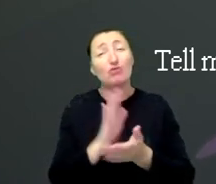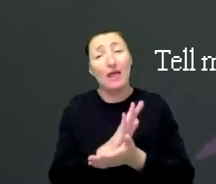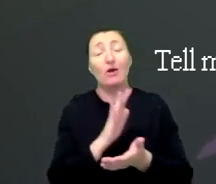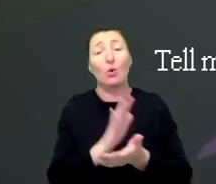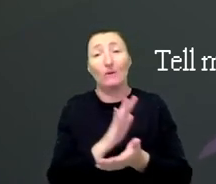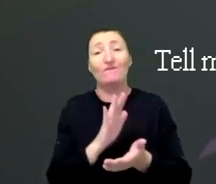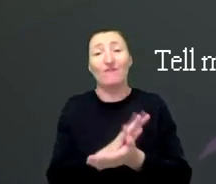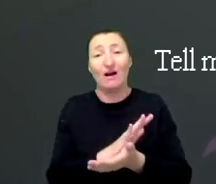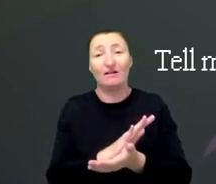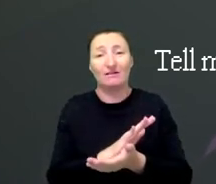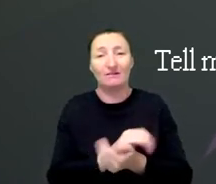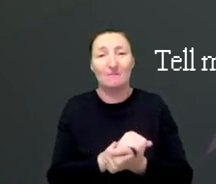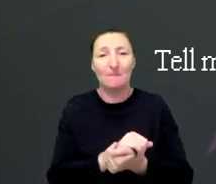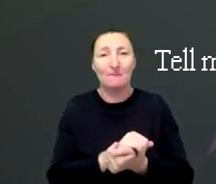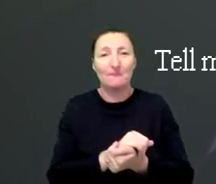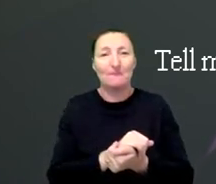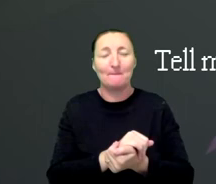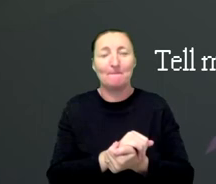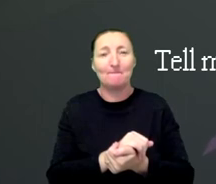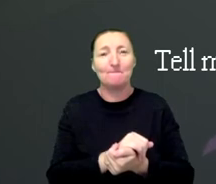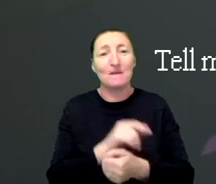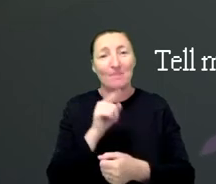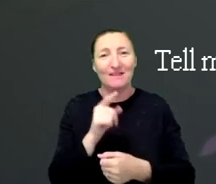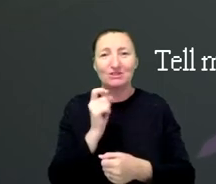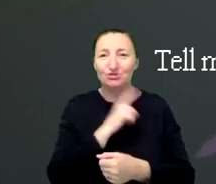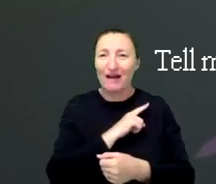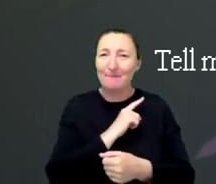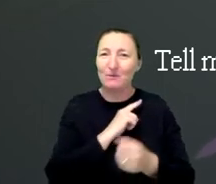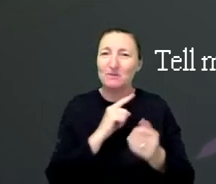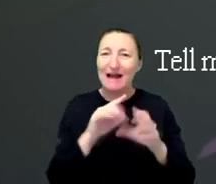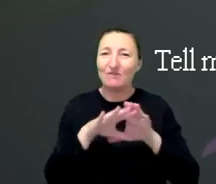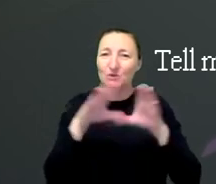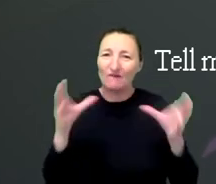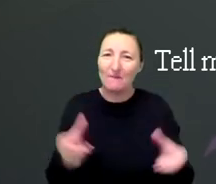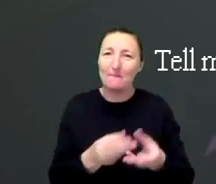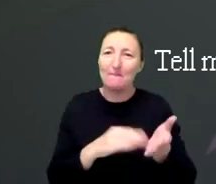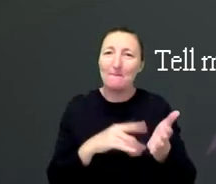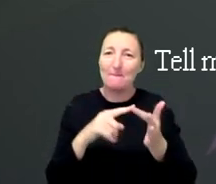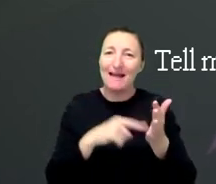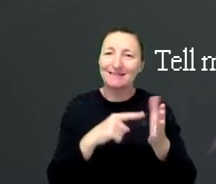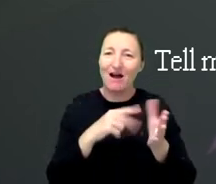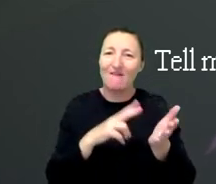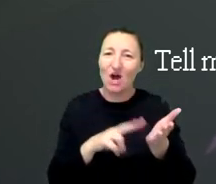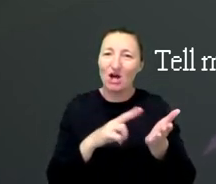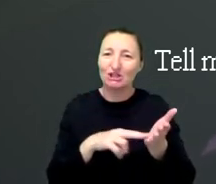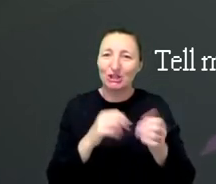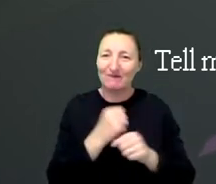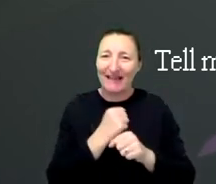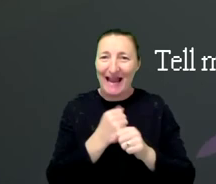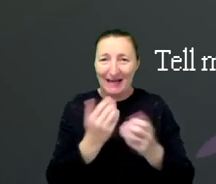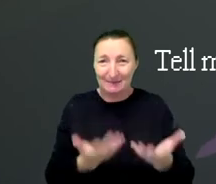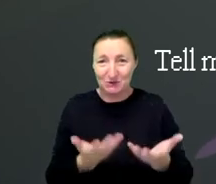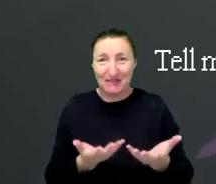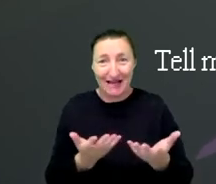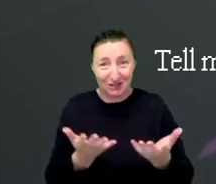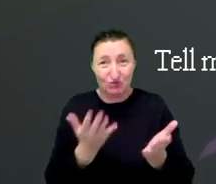like, this is strange because like, because we had this meta version of the game today, I don't know. Yeah, it's like we were really able to